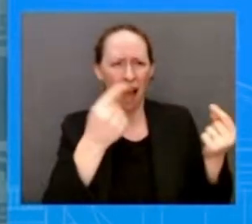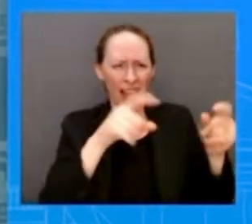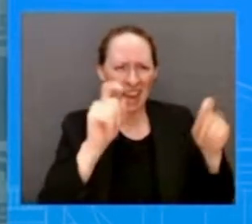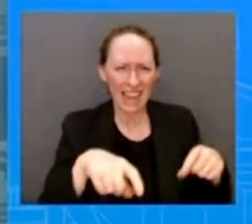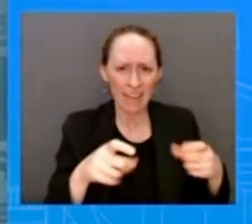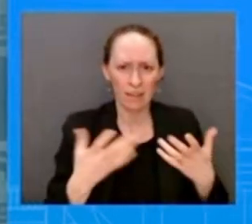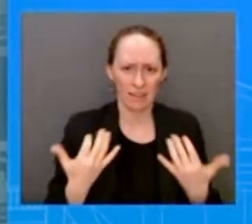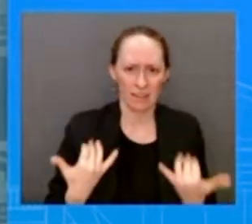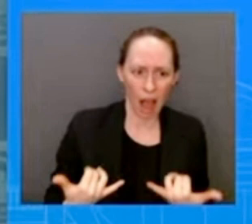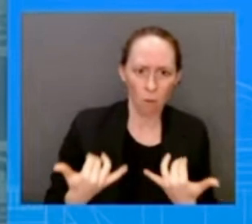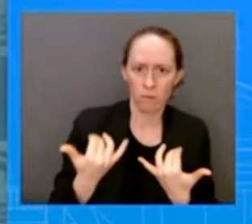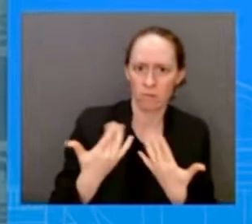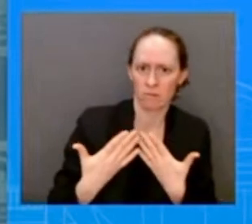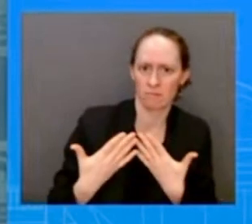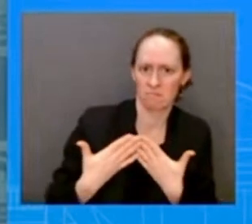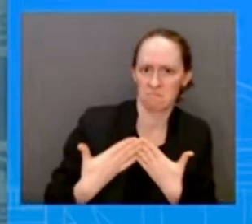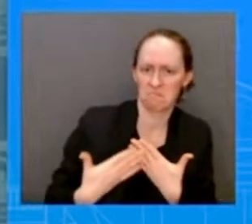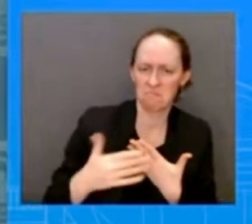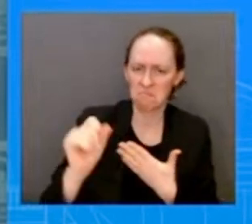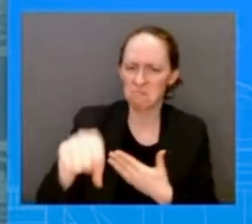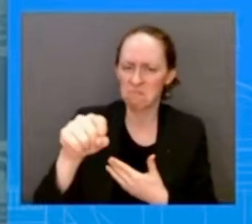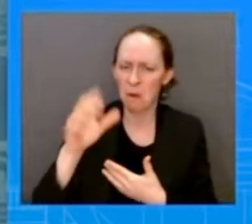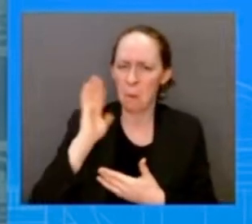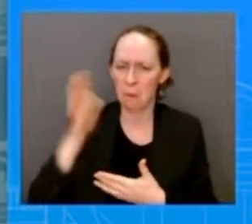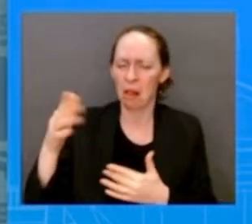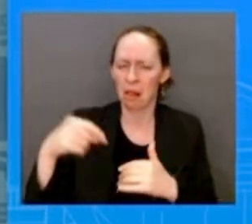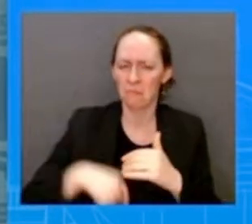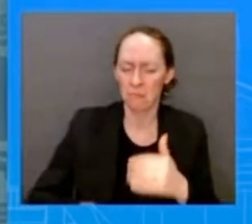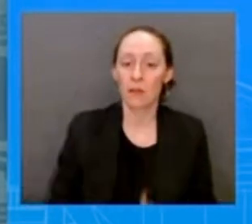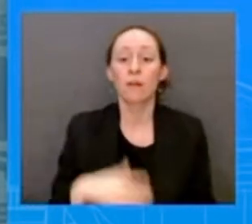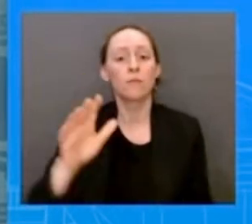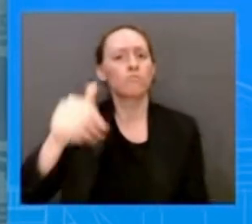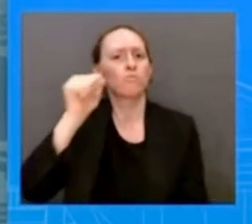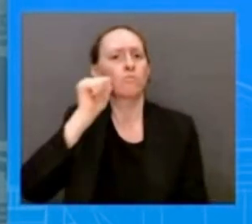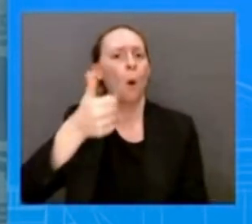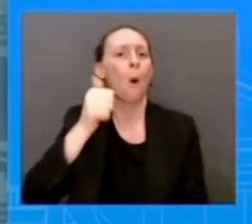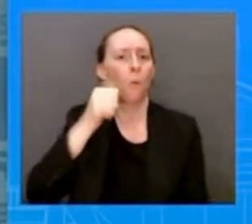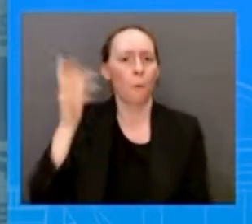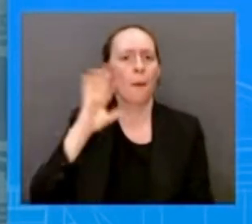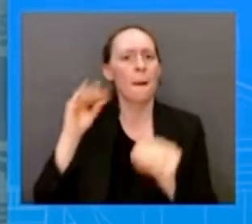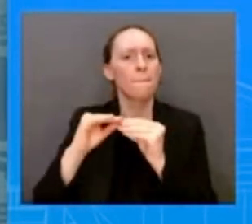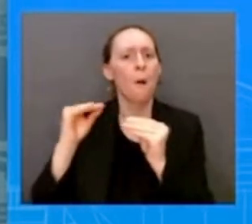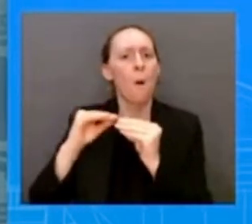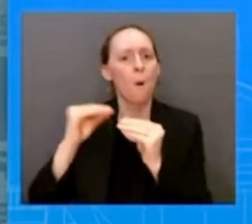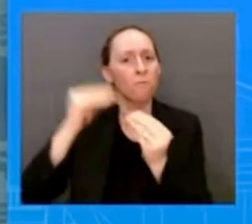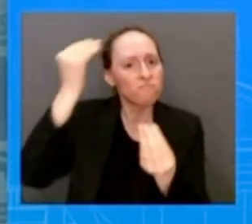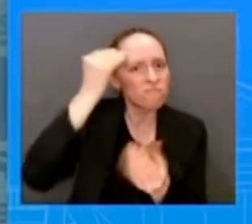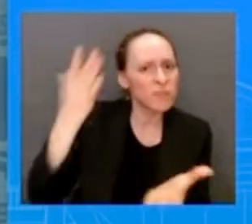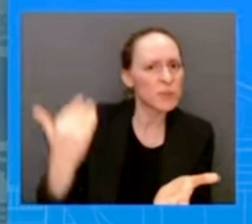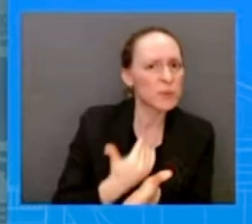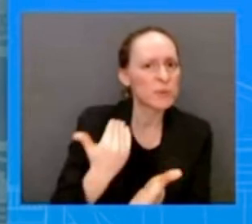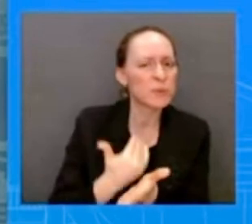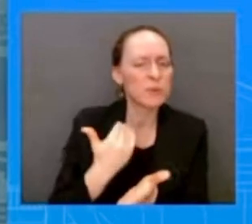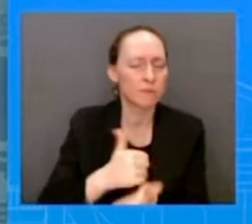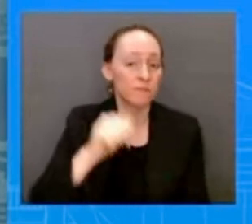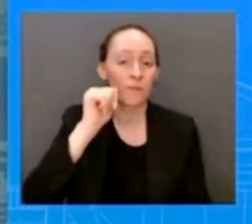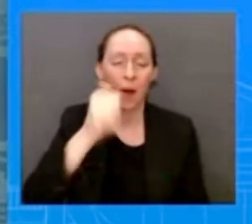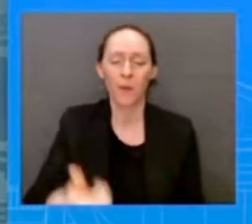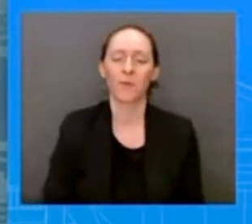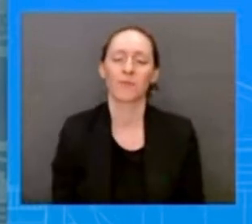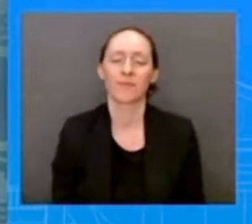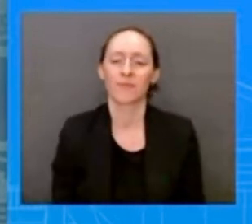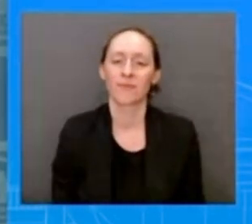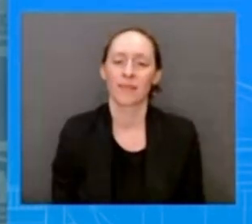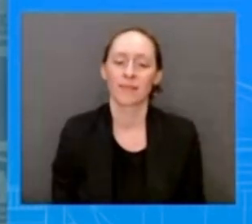another round of assistance for Ukraine coming tomorrow, and it will include mostly ammunitions